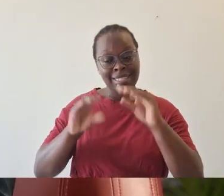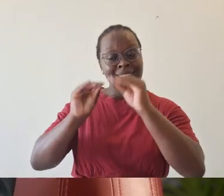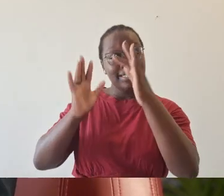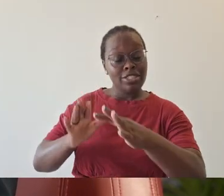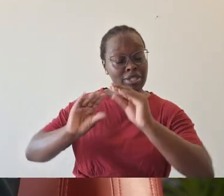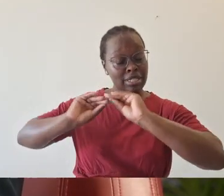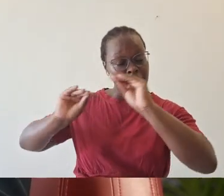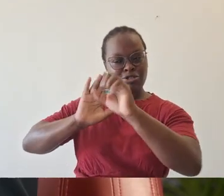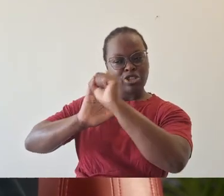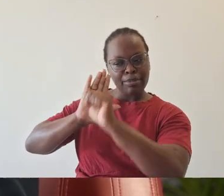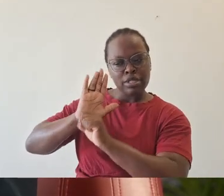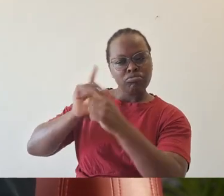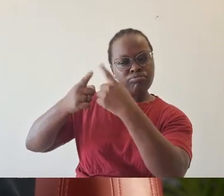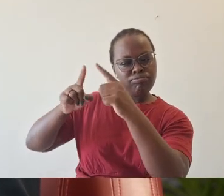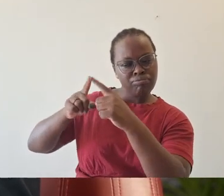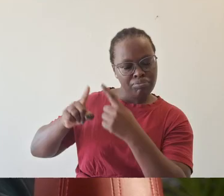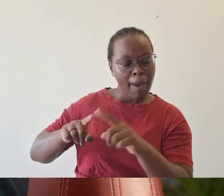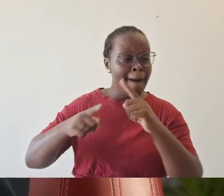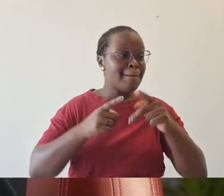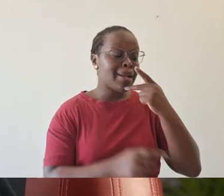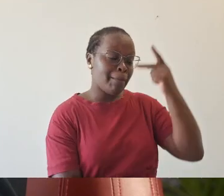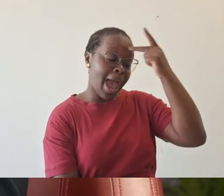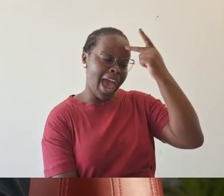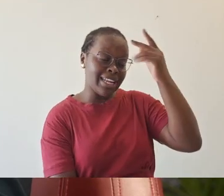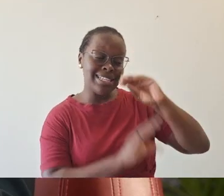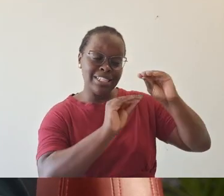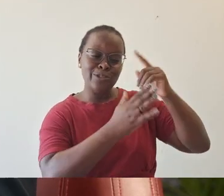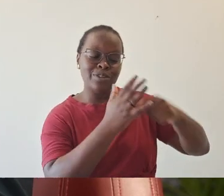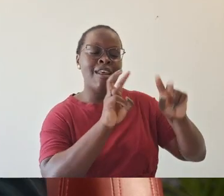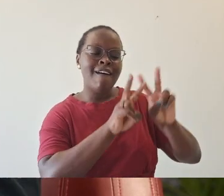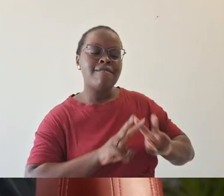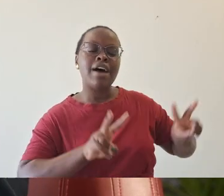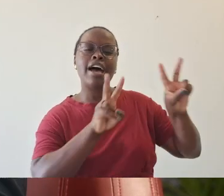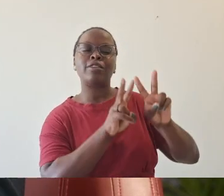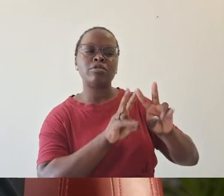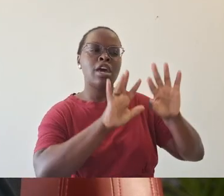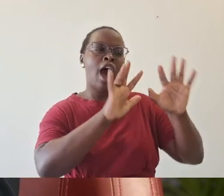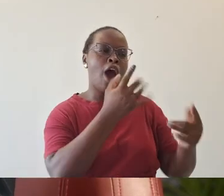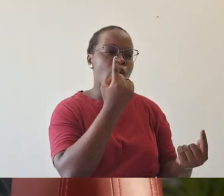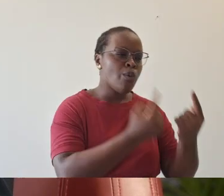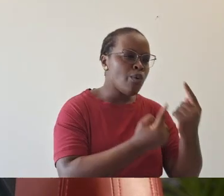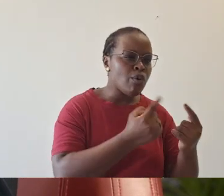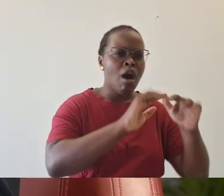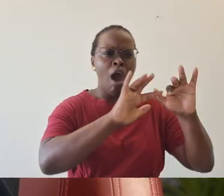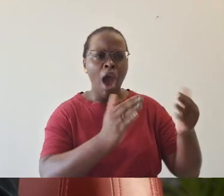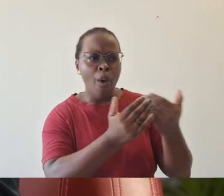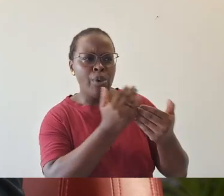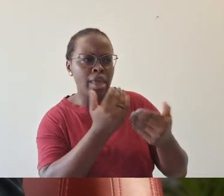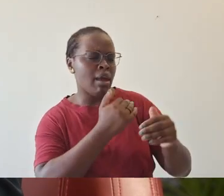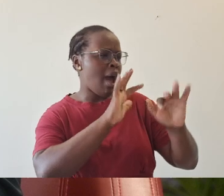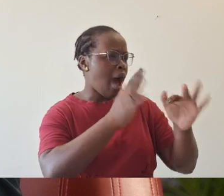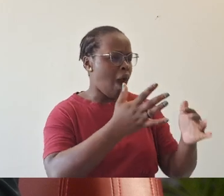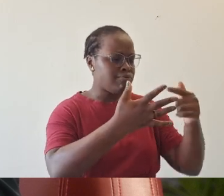and they will teach while they are doing something else. They are probably cooking, they are probably sitting somewhere outside enjoying a good fire.